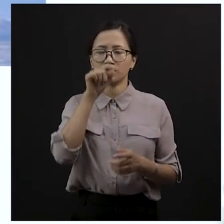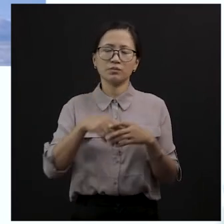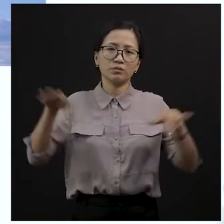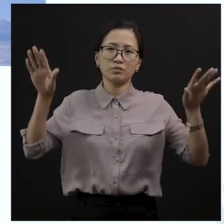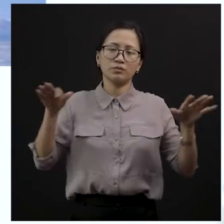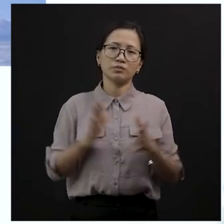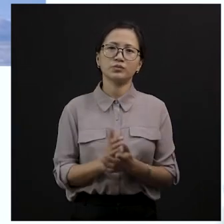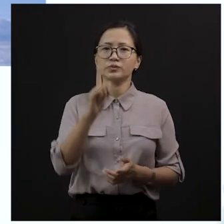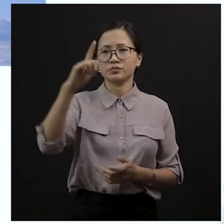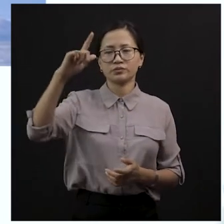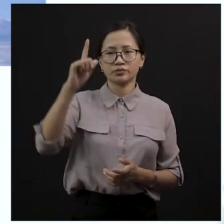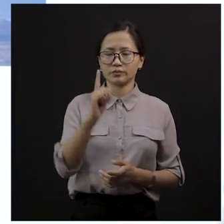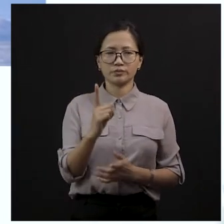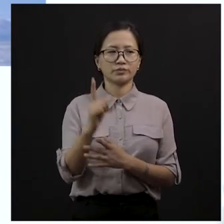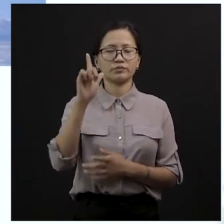it was in